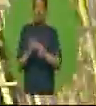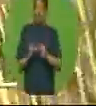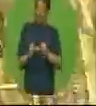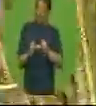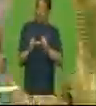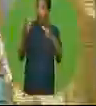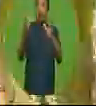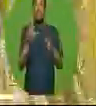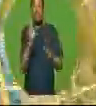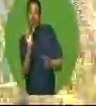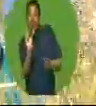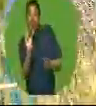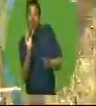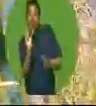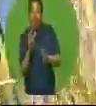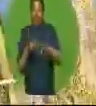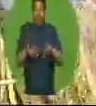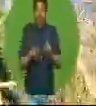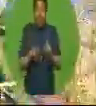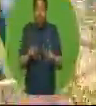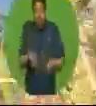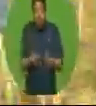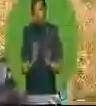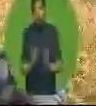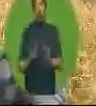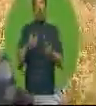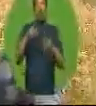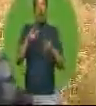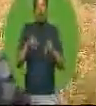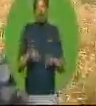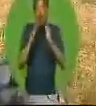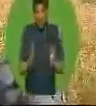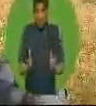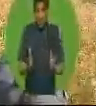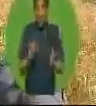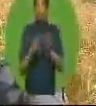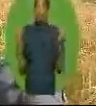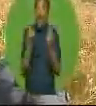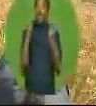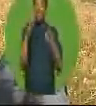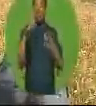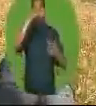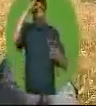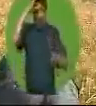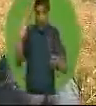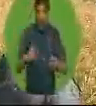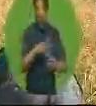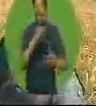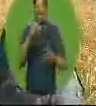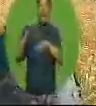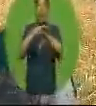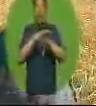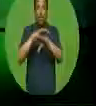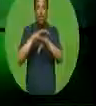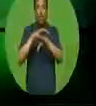or intensifying small-scale peasant farms through intensive utilization of labor and